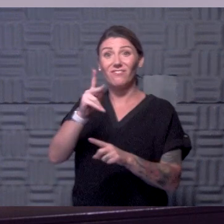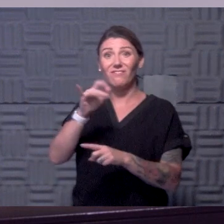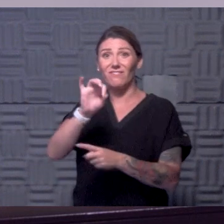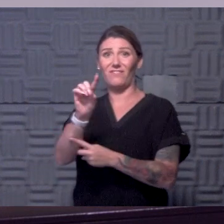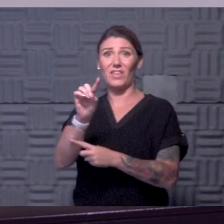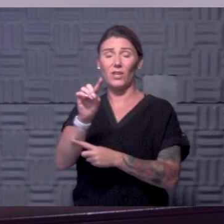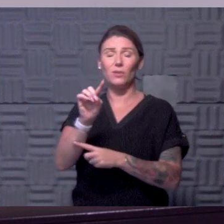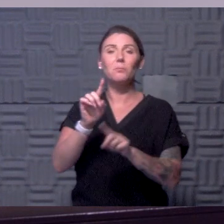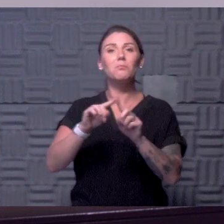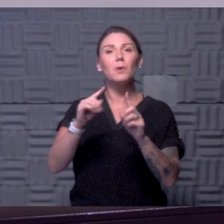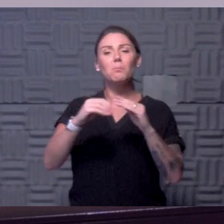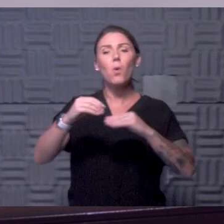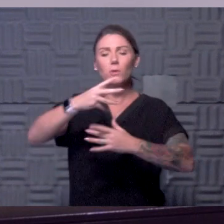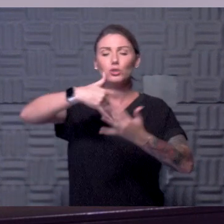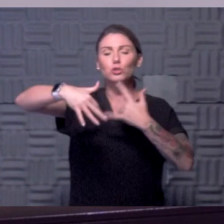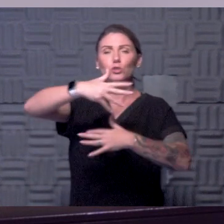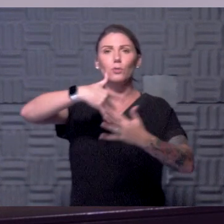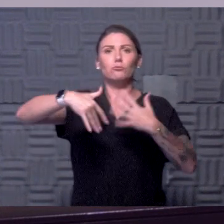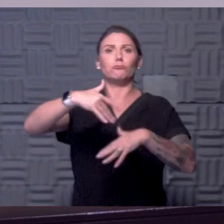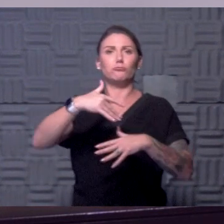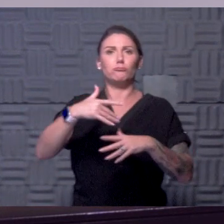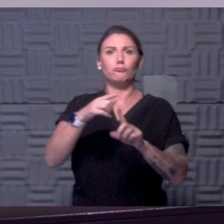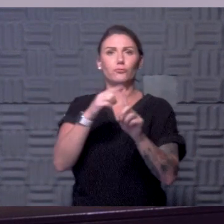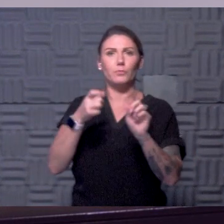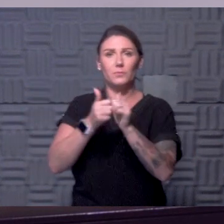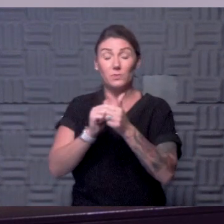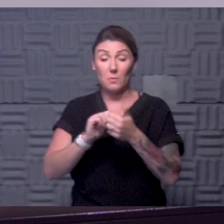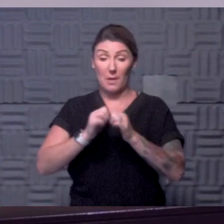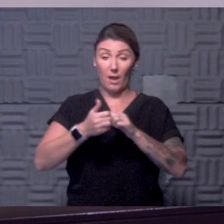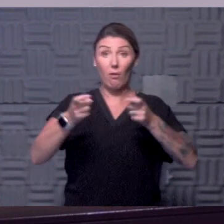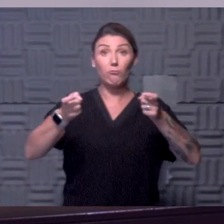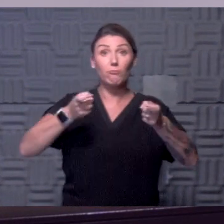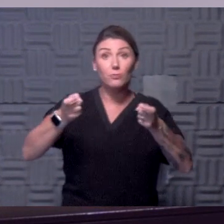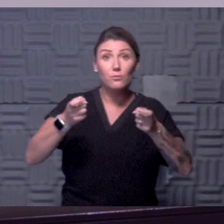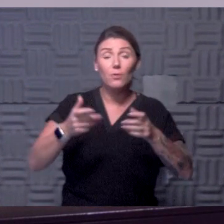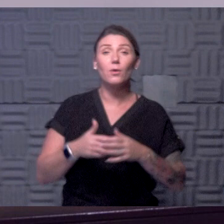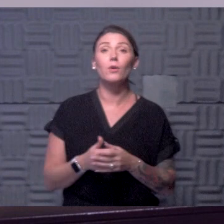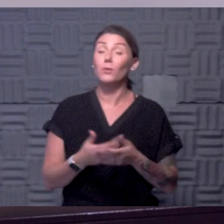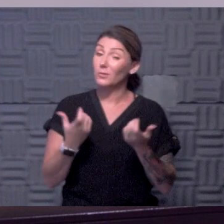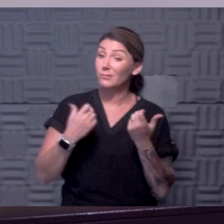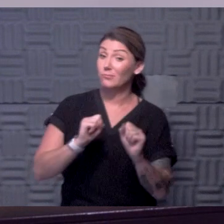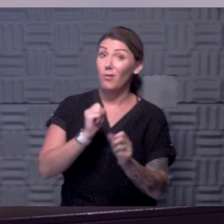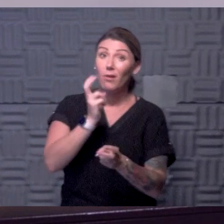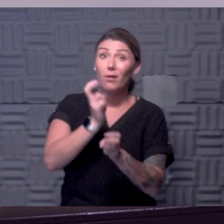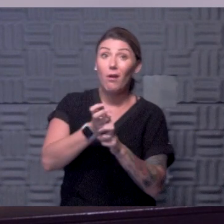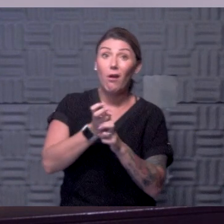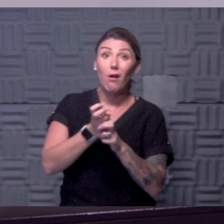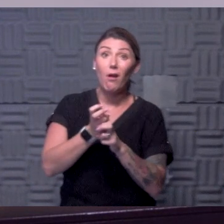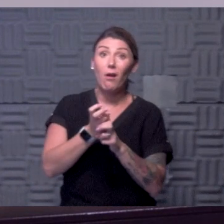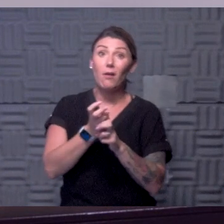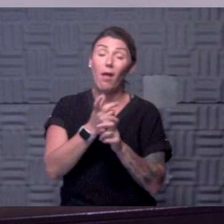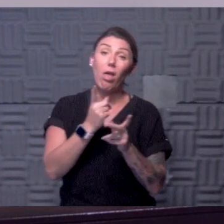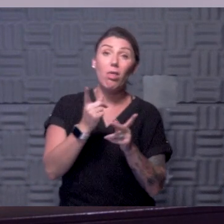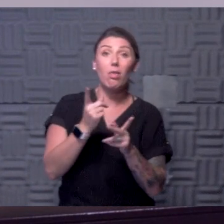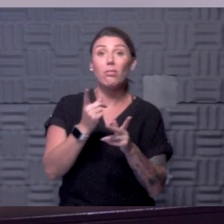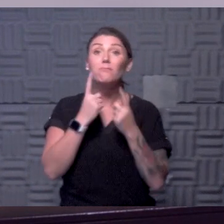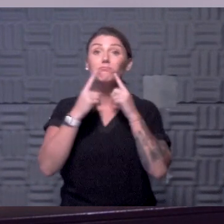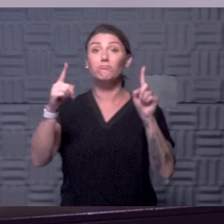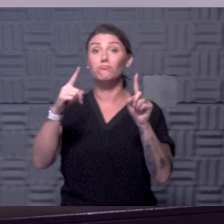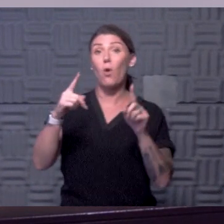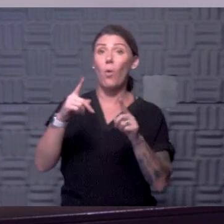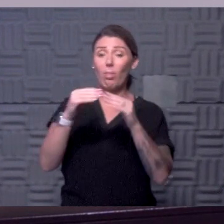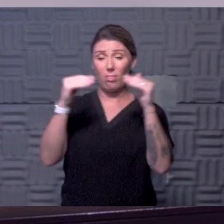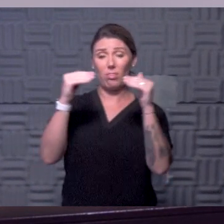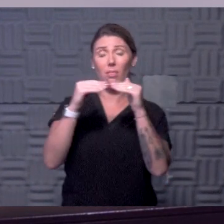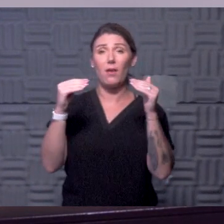social situations. And so how do you control that? We're trying awfully hard at the pro level. It's working in some